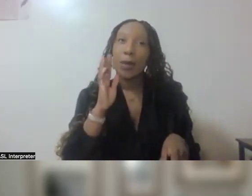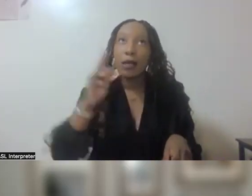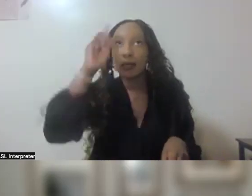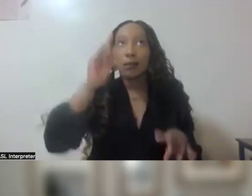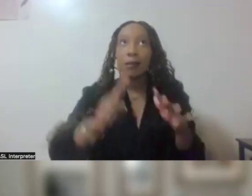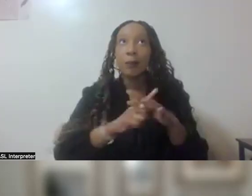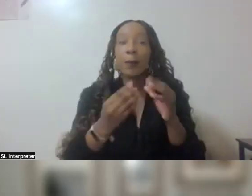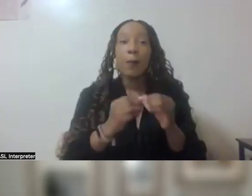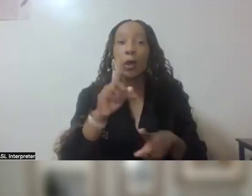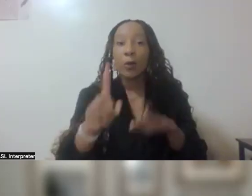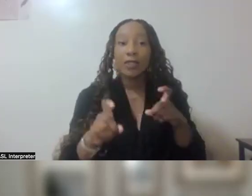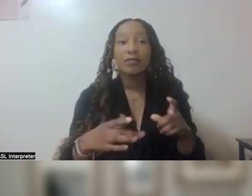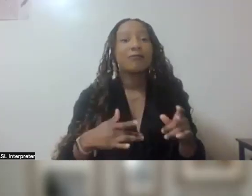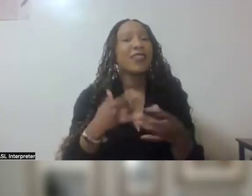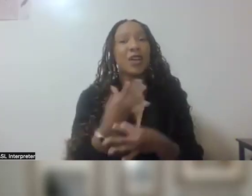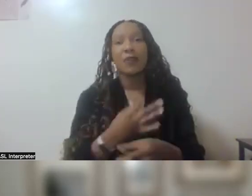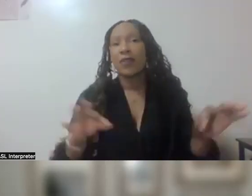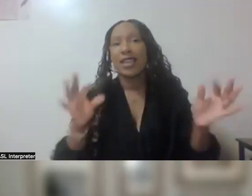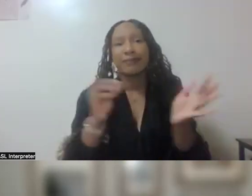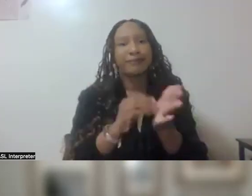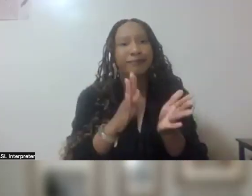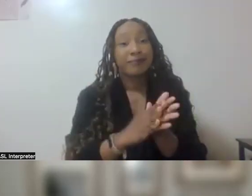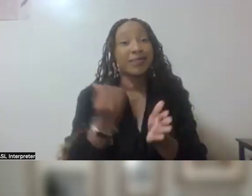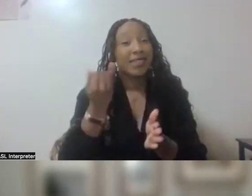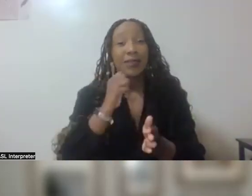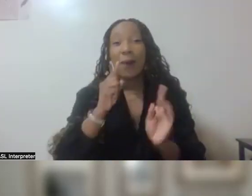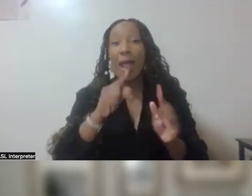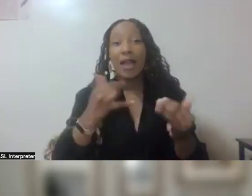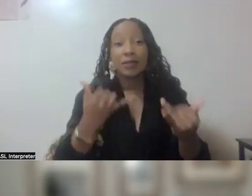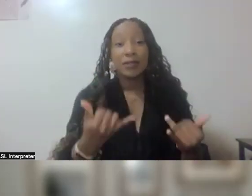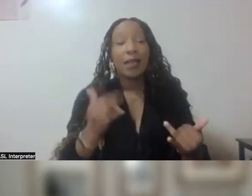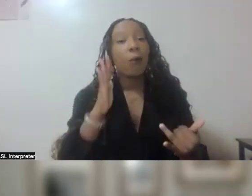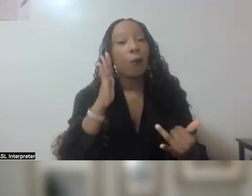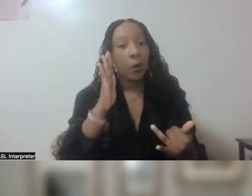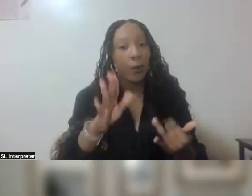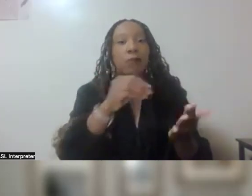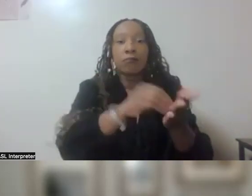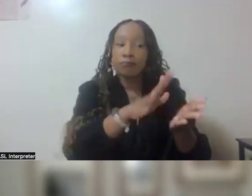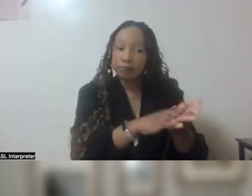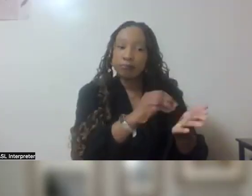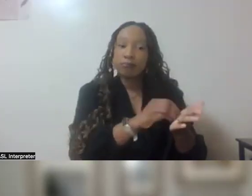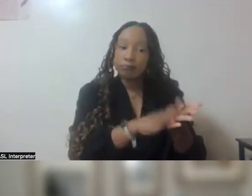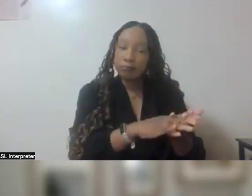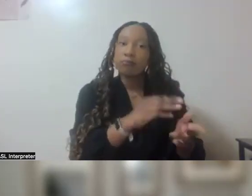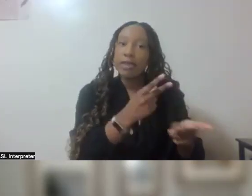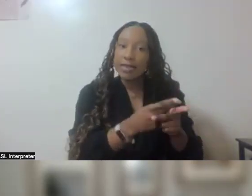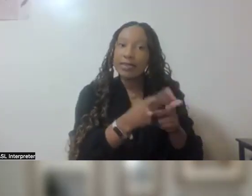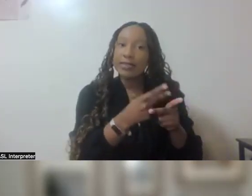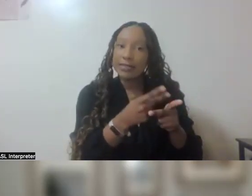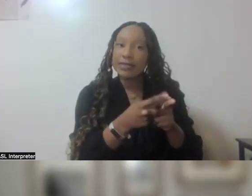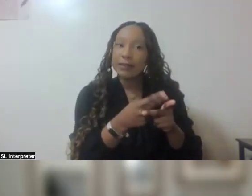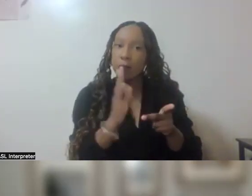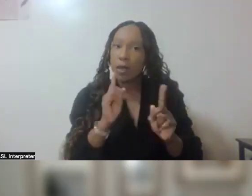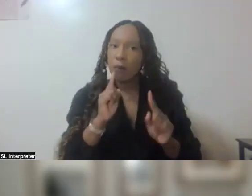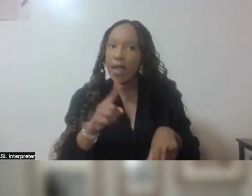free to just add them in. If we don't get to them today, we will absolutely keep them as part of our ongoing conversation that we're